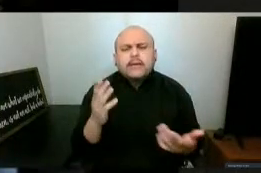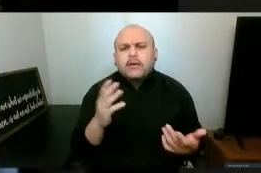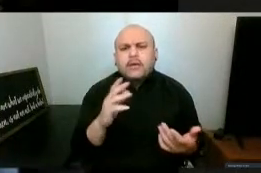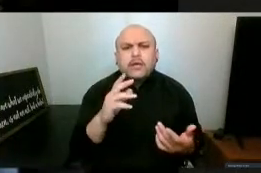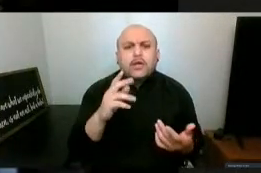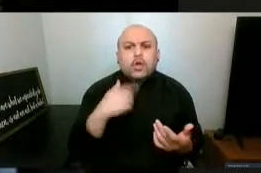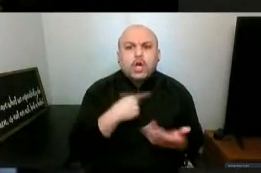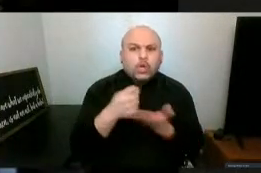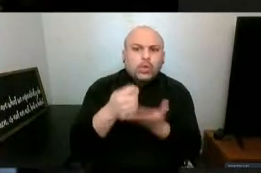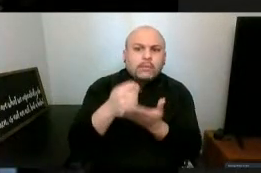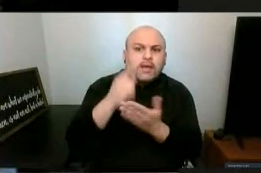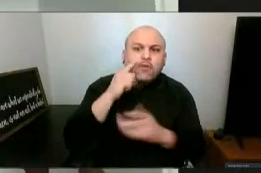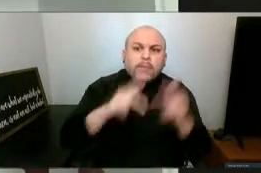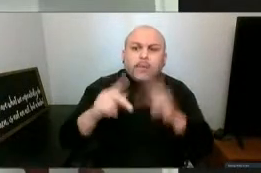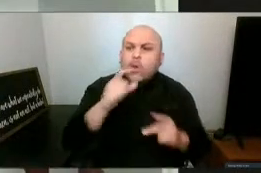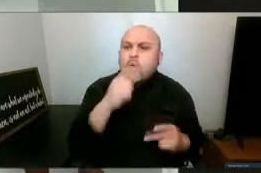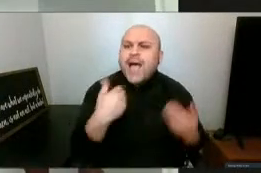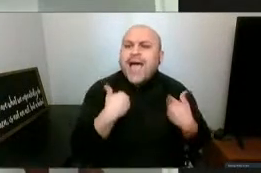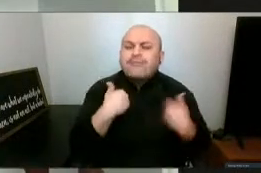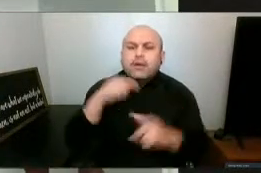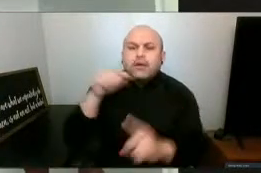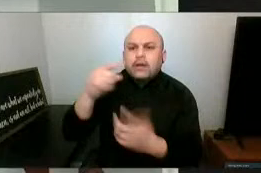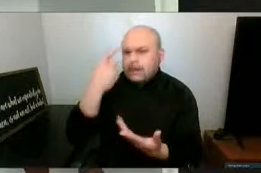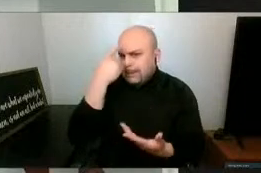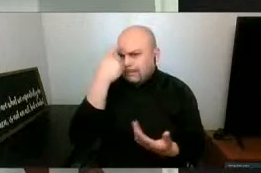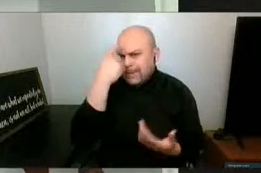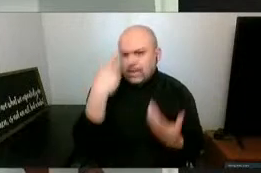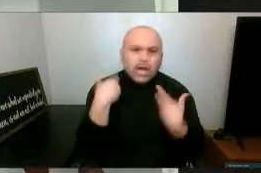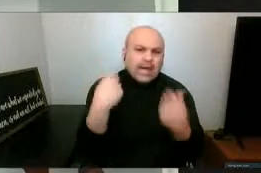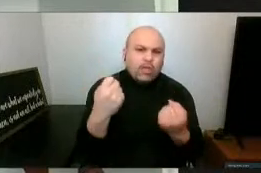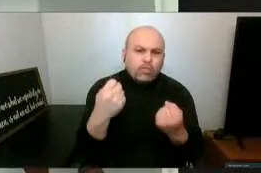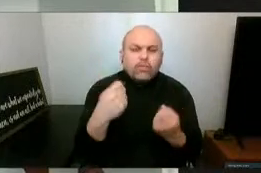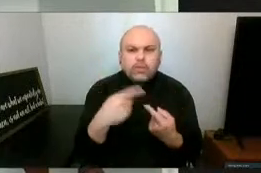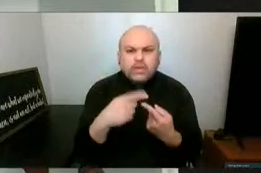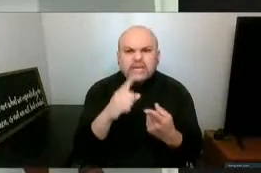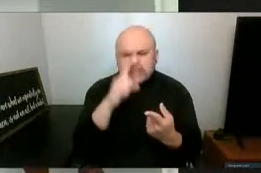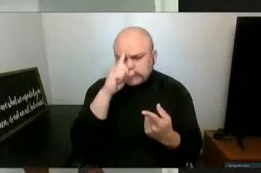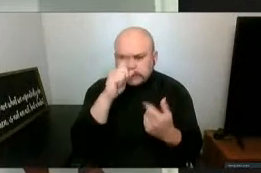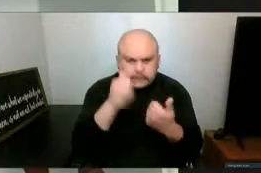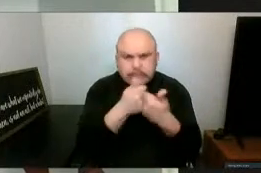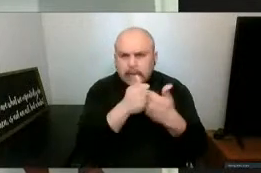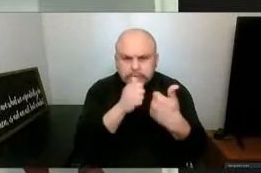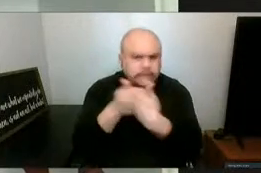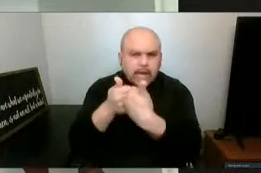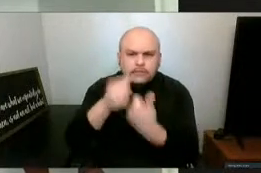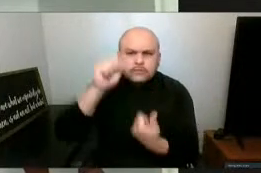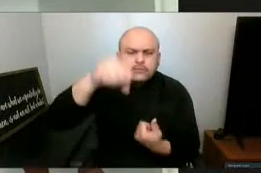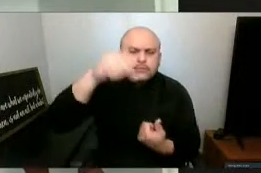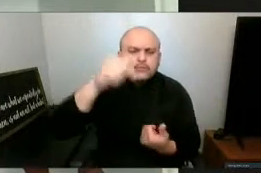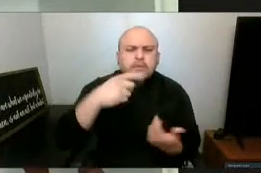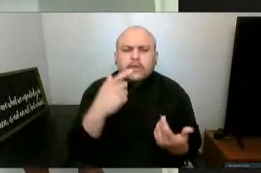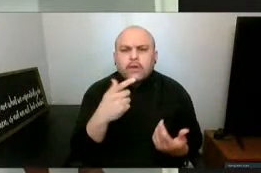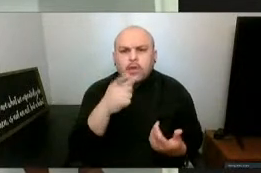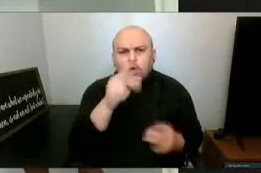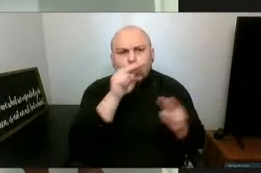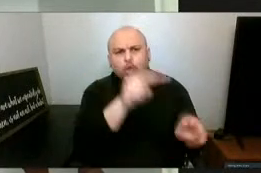who have mental health challenges. When you look at the research,